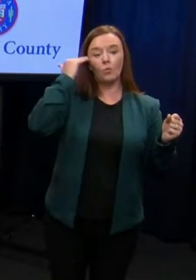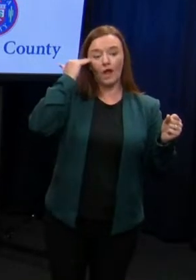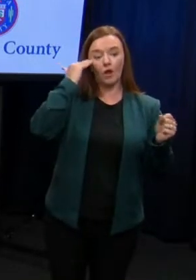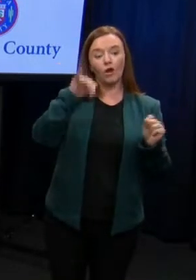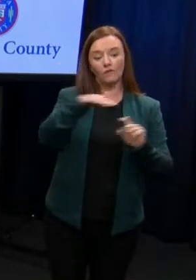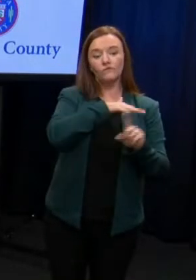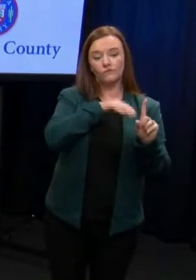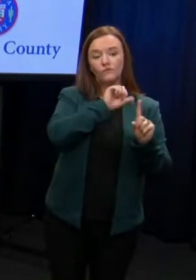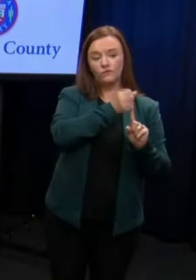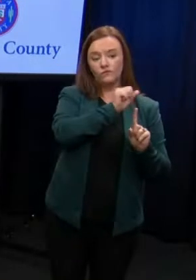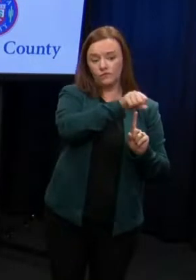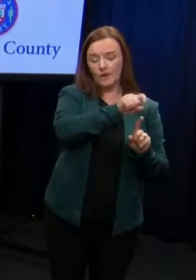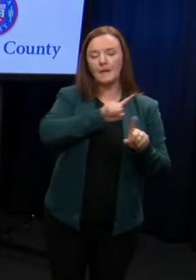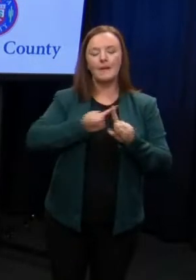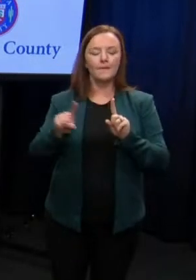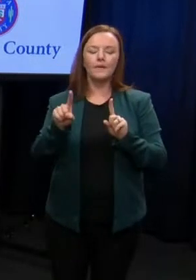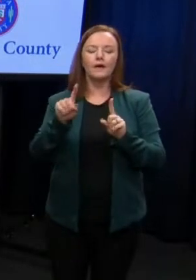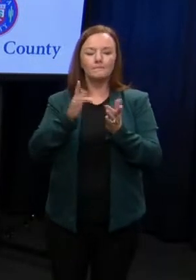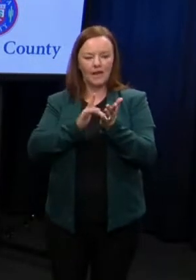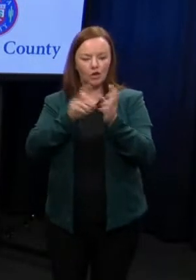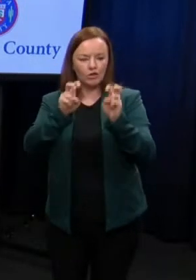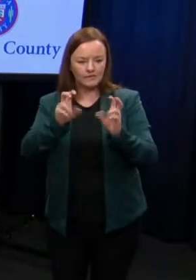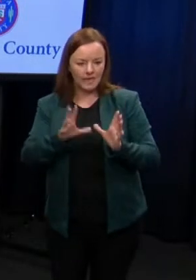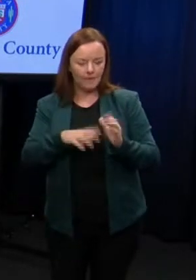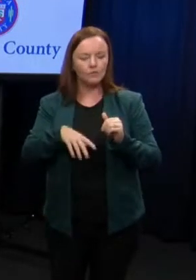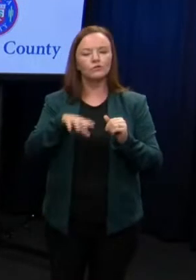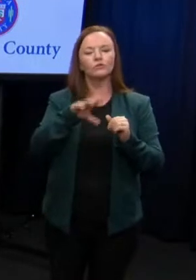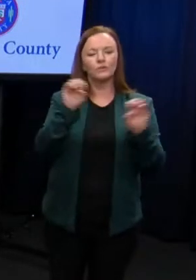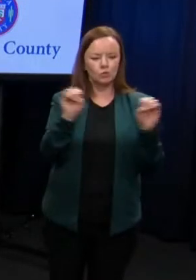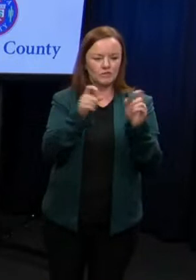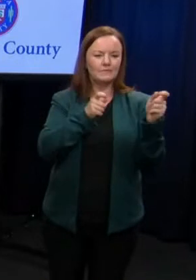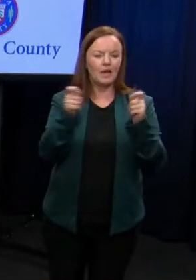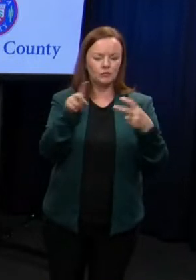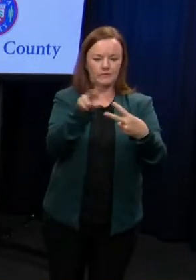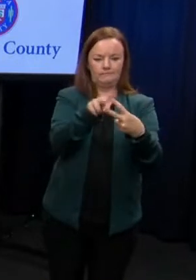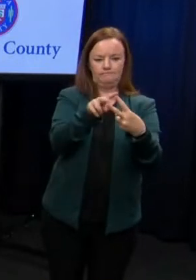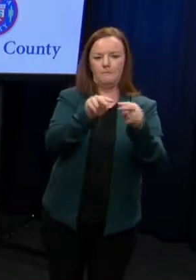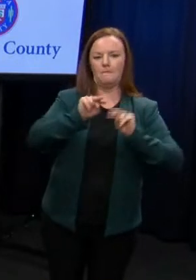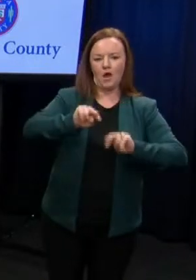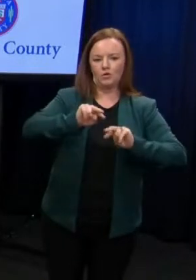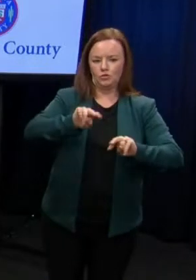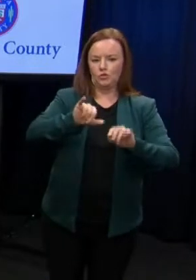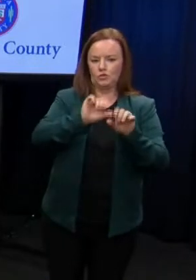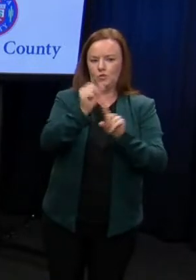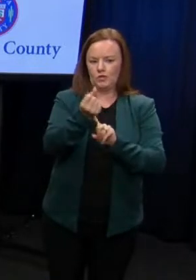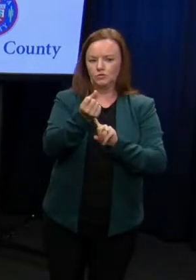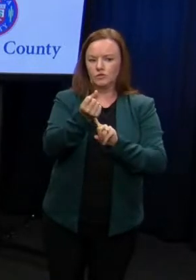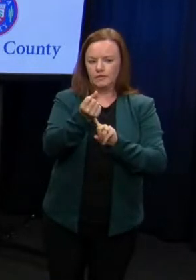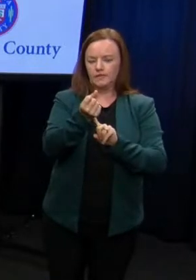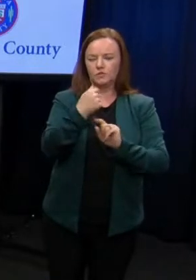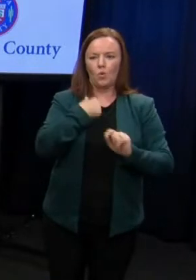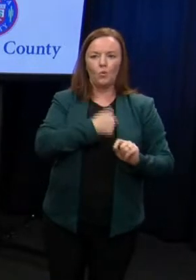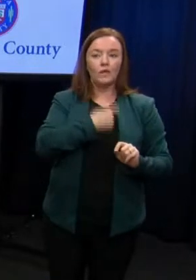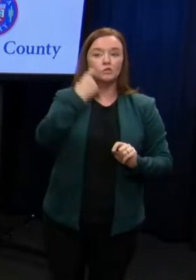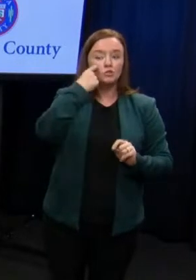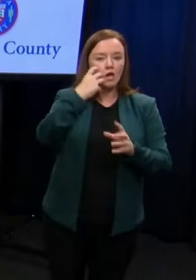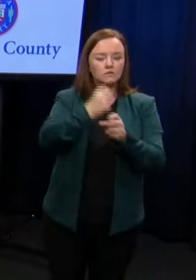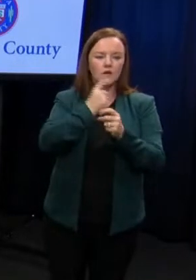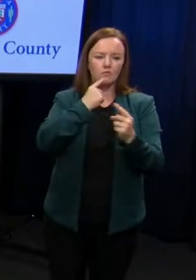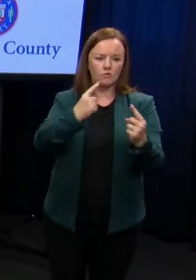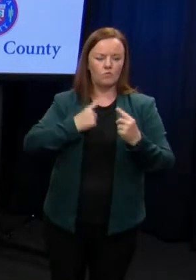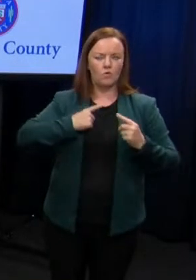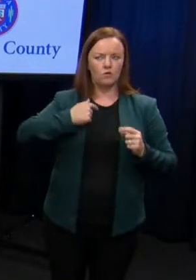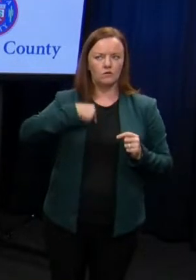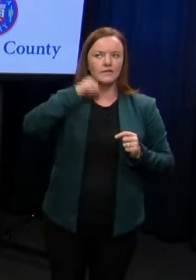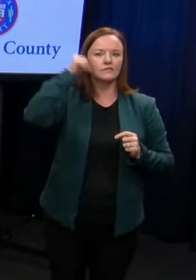medical examiner and emergency management are the primary agencies that are monitoring that, and so we just got a report